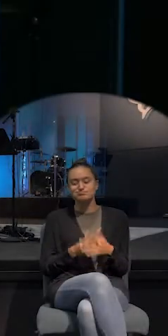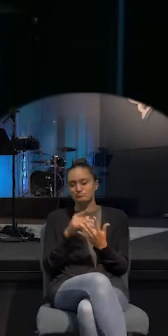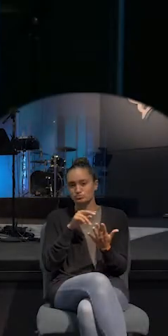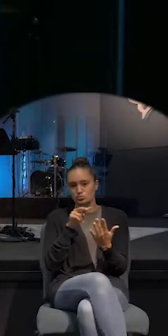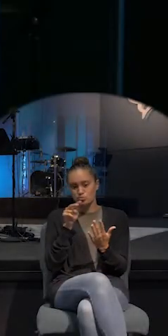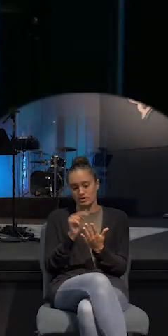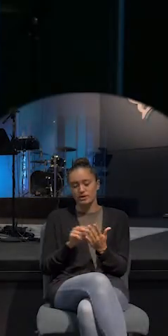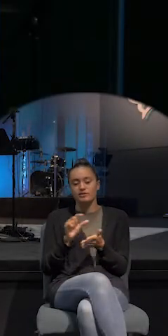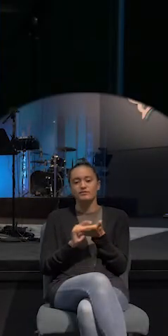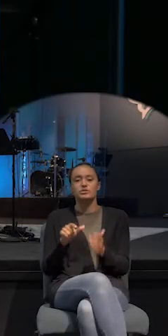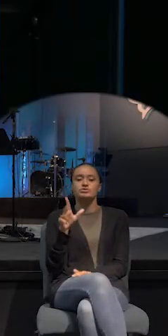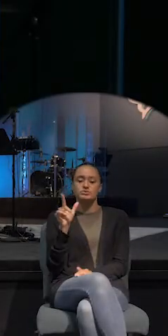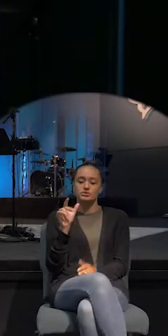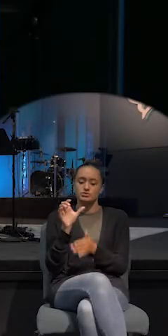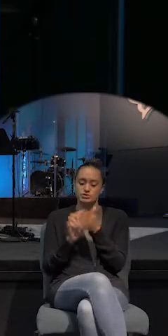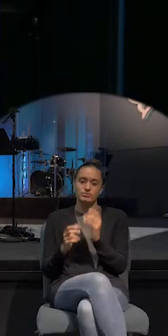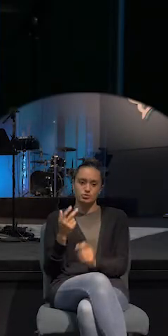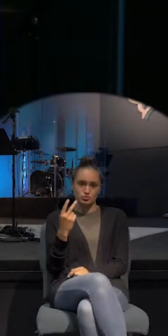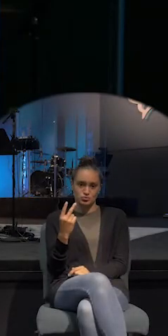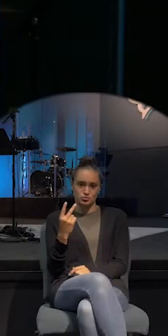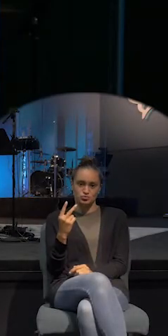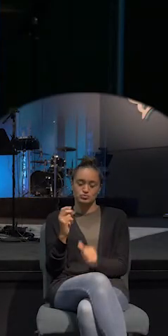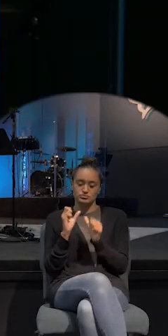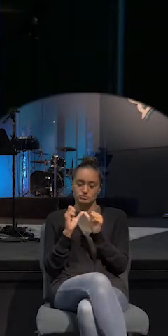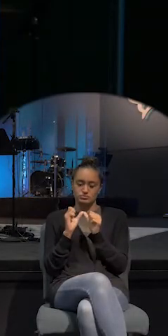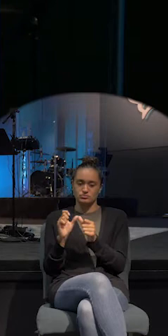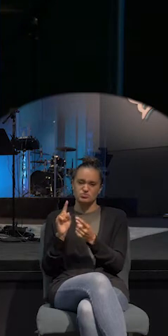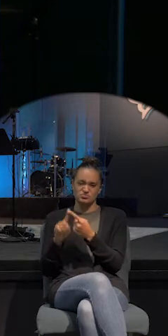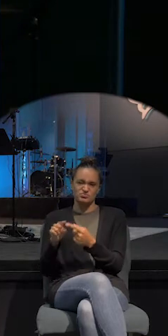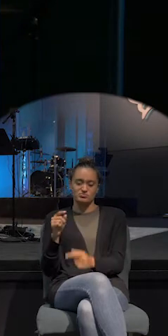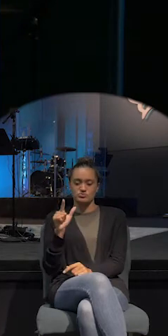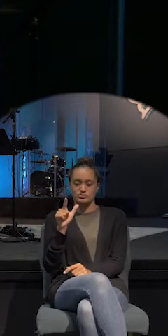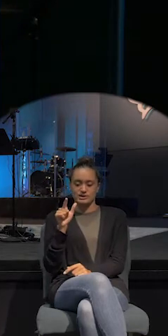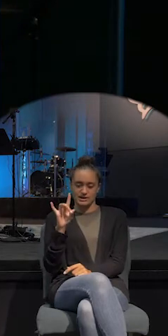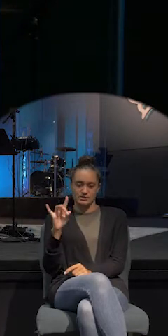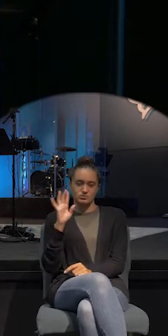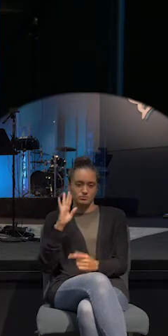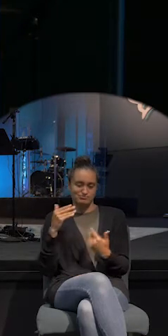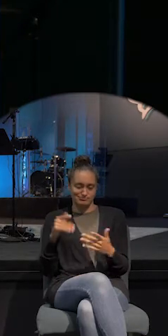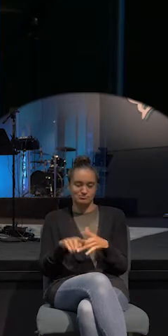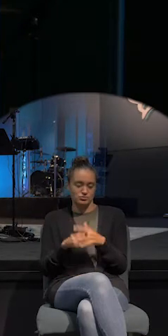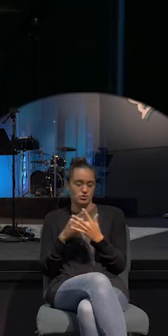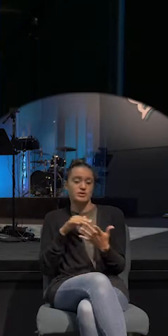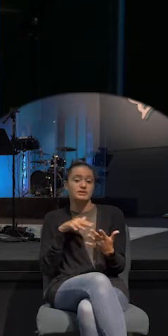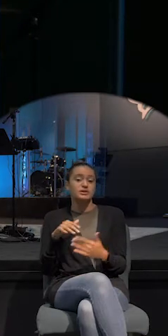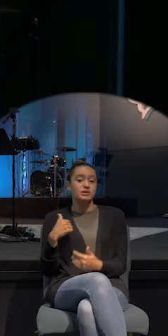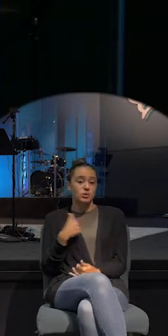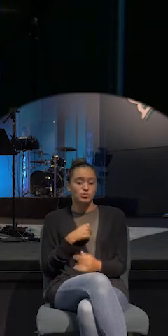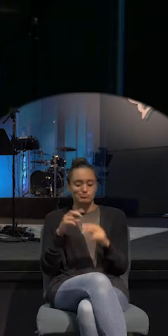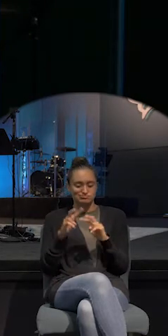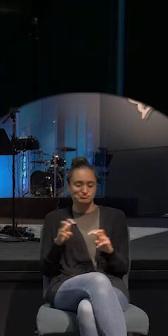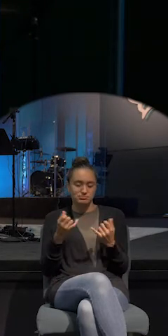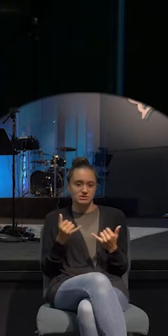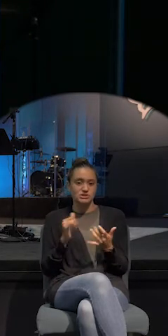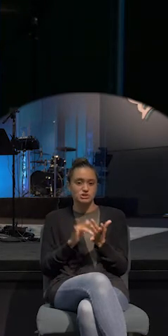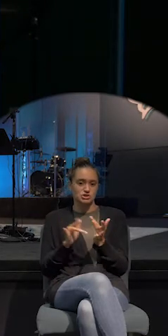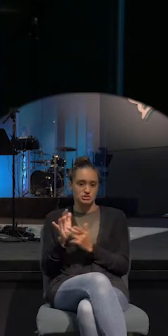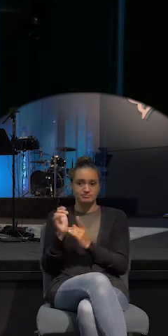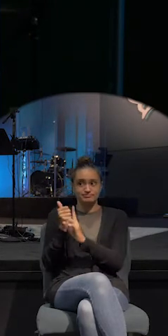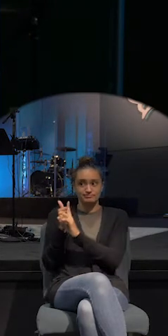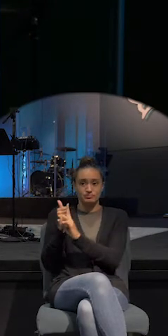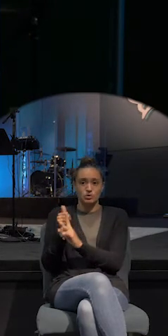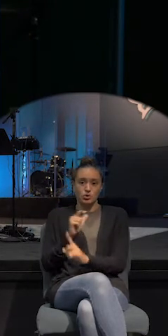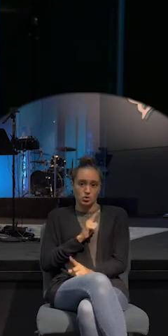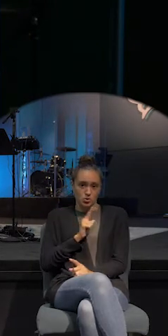at verse 23, chapter 2. I'll read to verse 28 and we'll get into our study. And what we're looking at today is Jesus, who is the